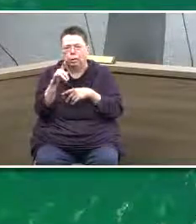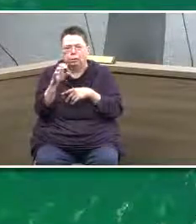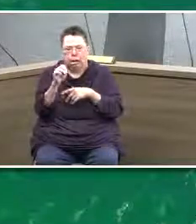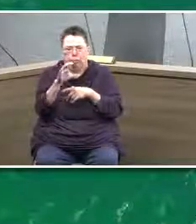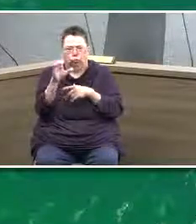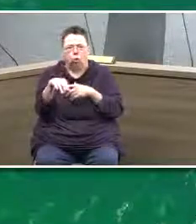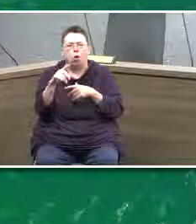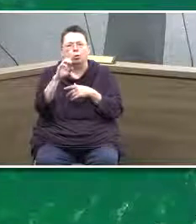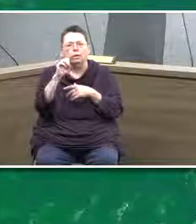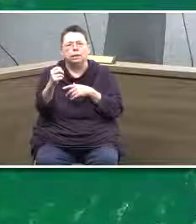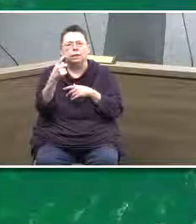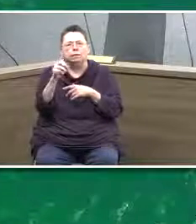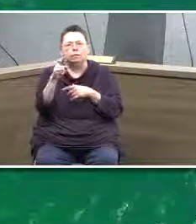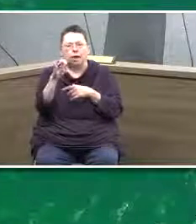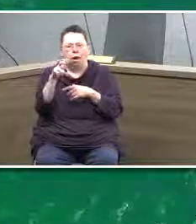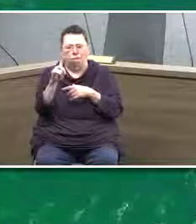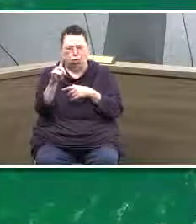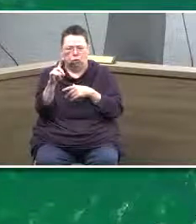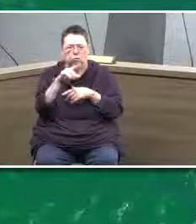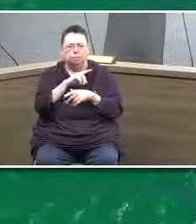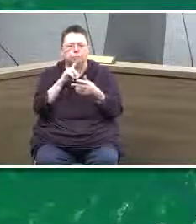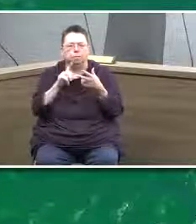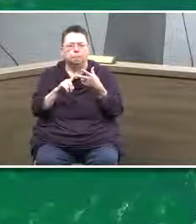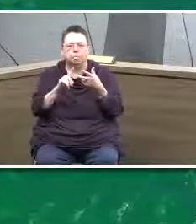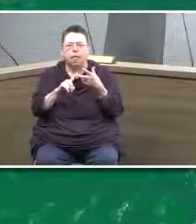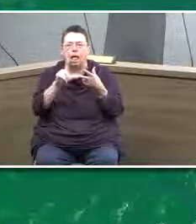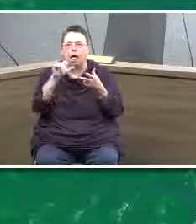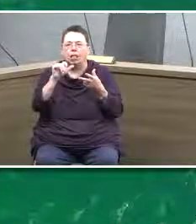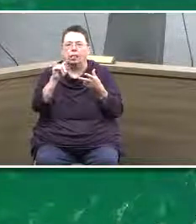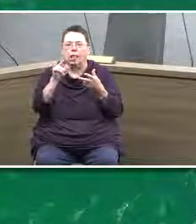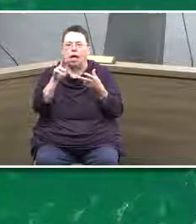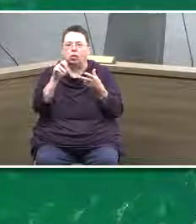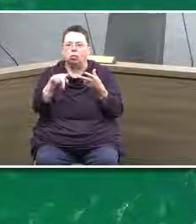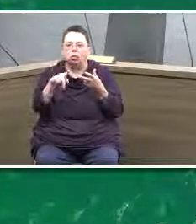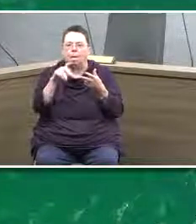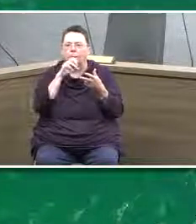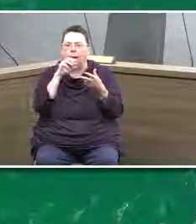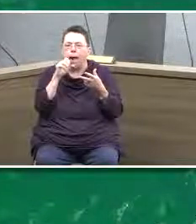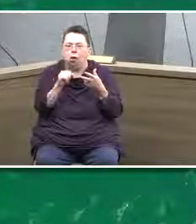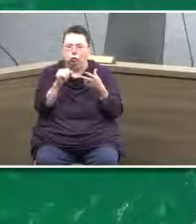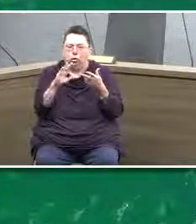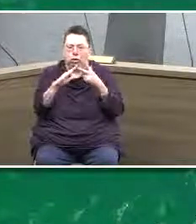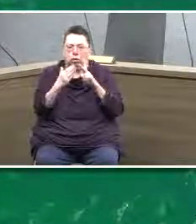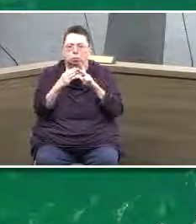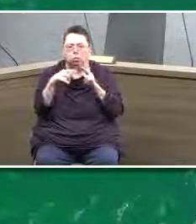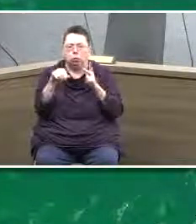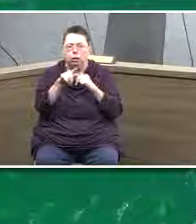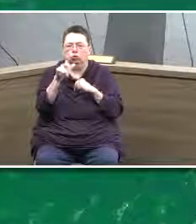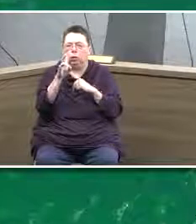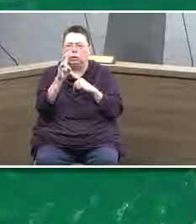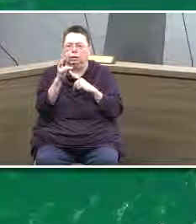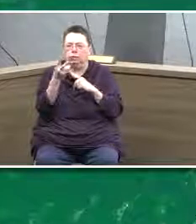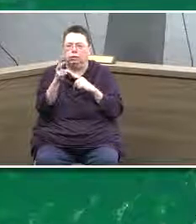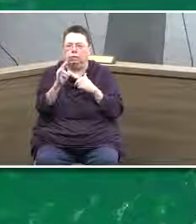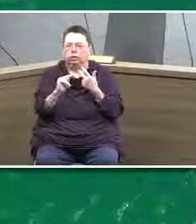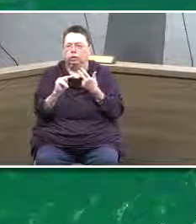the city in the East Garfield Park community area. And Lathrop Elderly is located